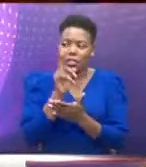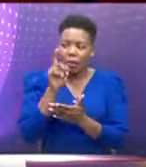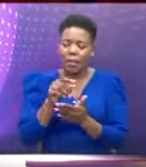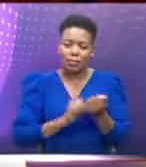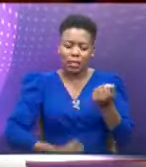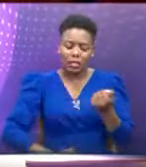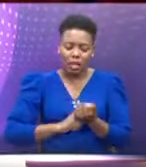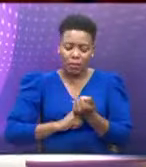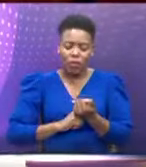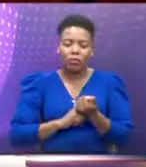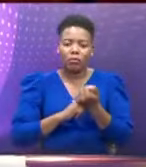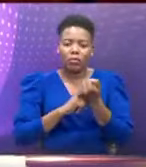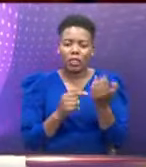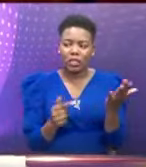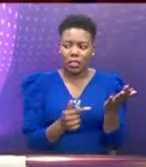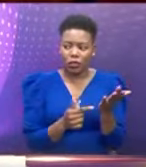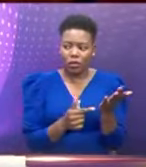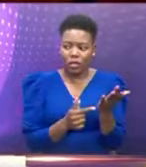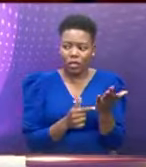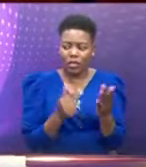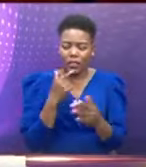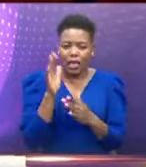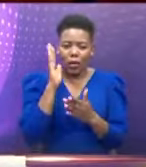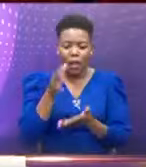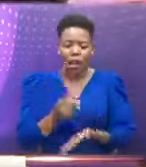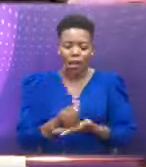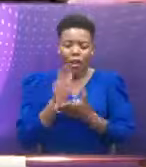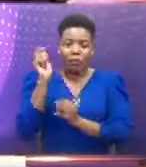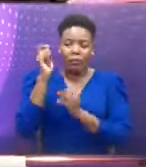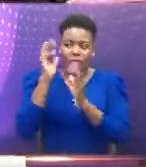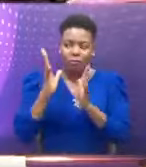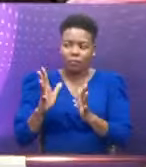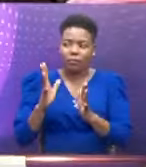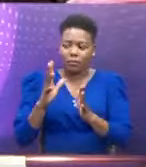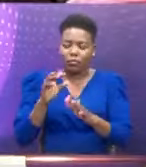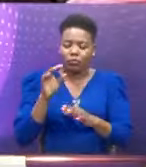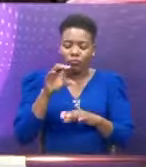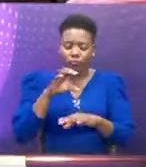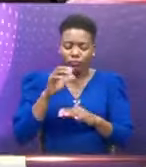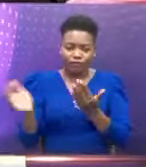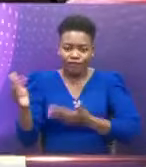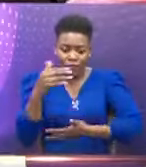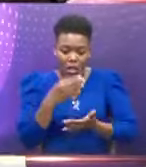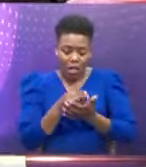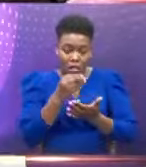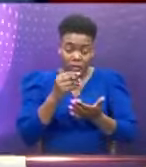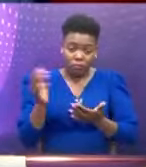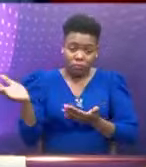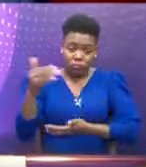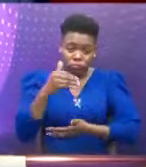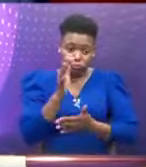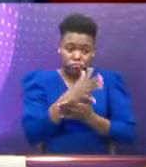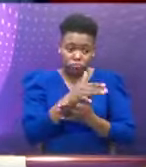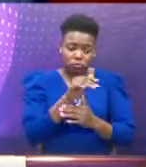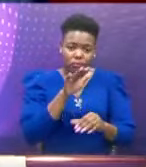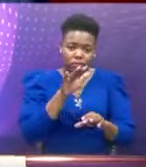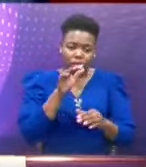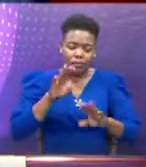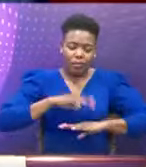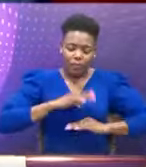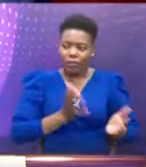doro teknolojia, mamalo, wacho ni biro konyo Kenya nyuolo rech moromo, minyal chwal e pinje maoko. We must